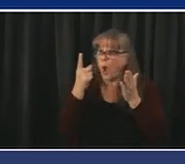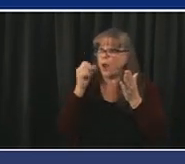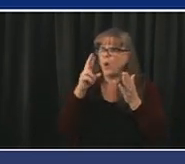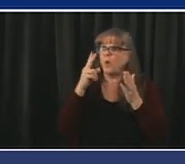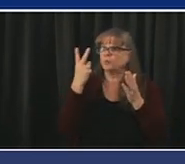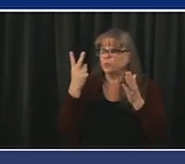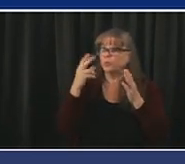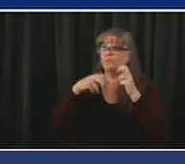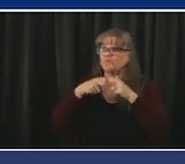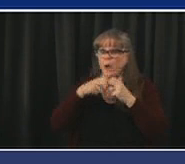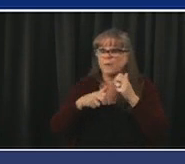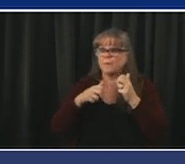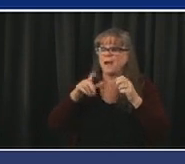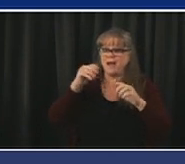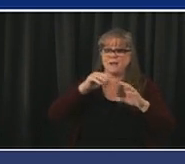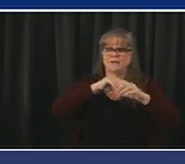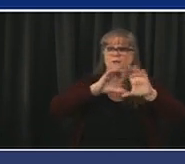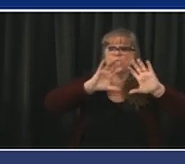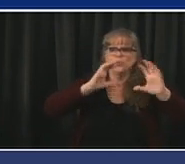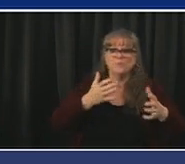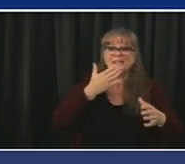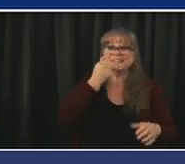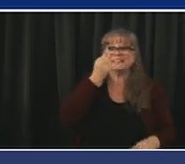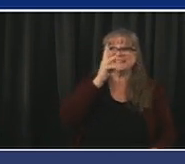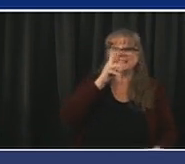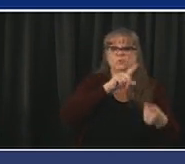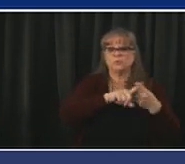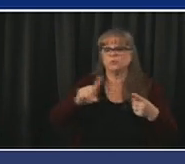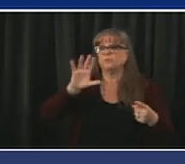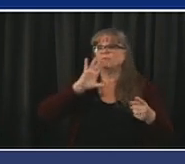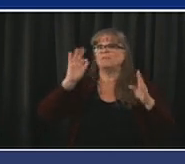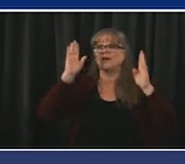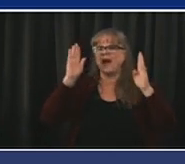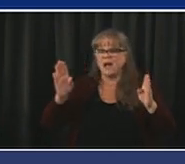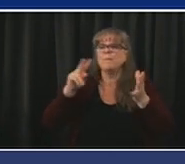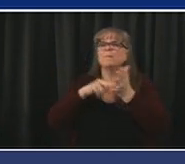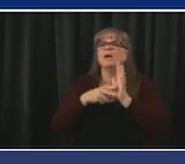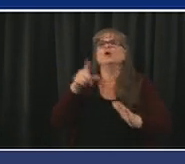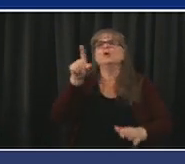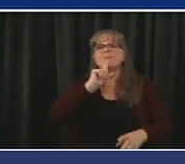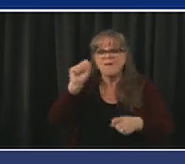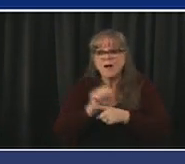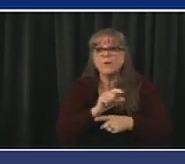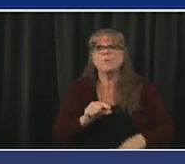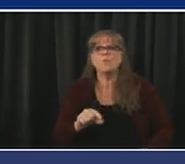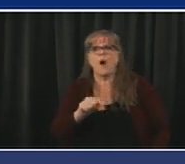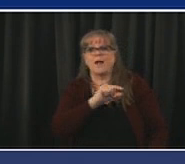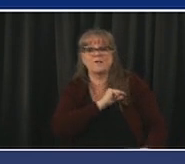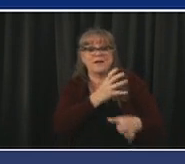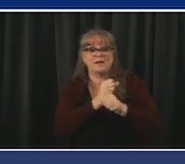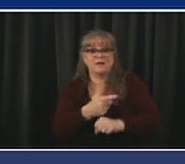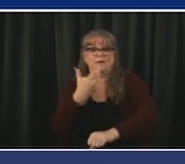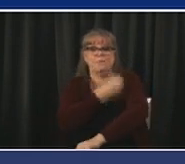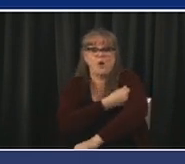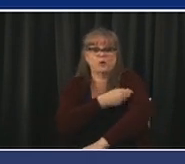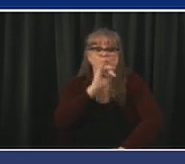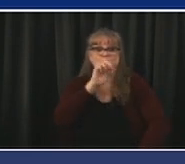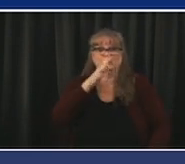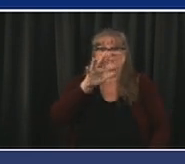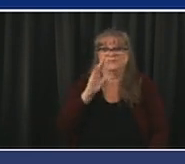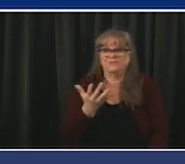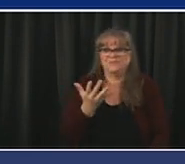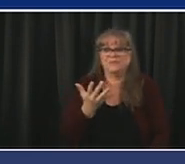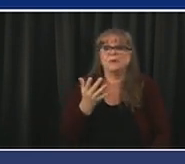59 years old and you have 2 or more of these, you are eligible to receive the vaccine. This means that you have you're either